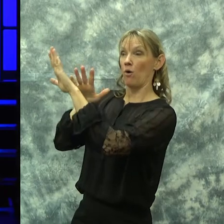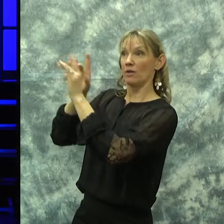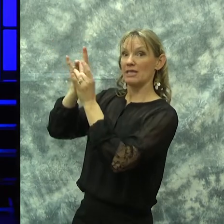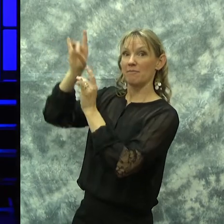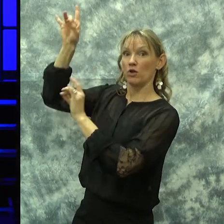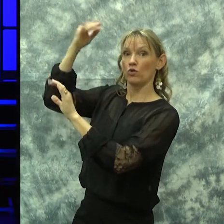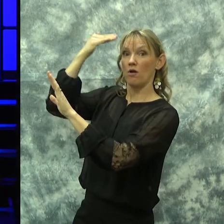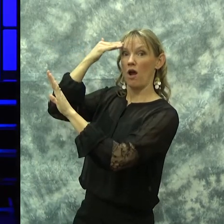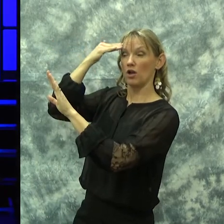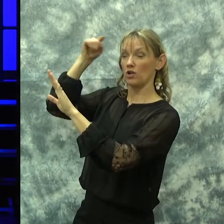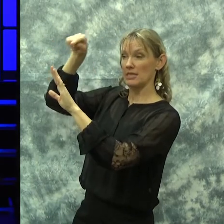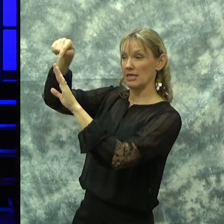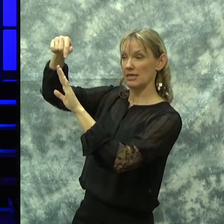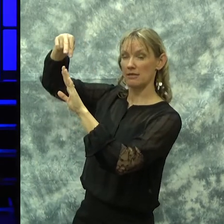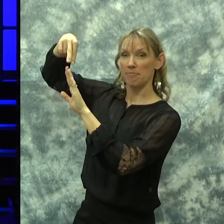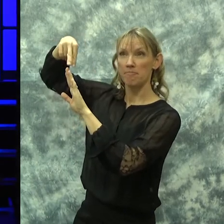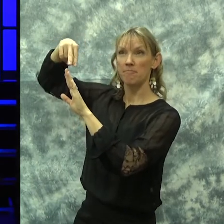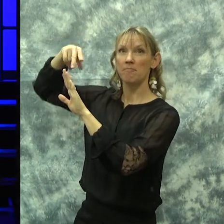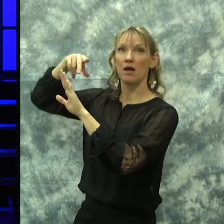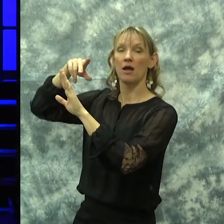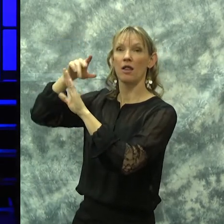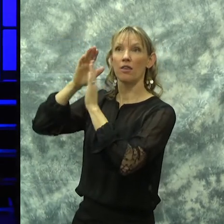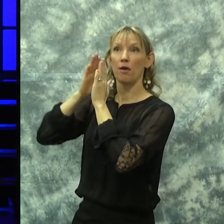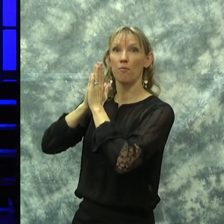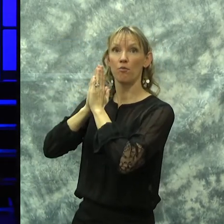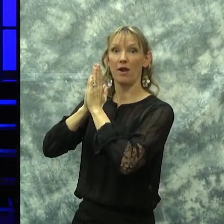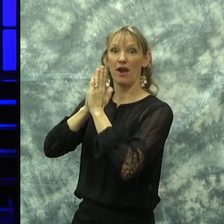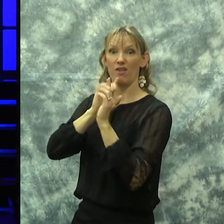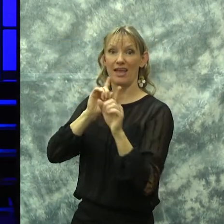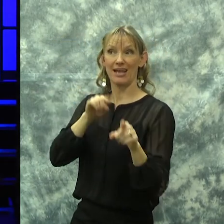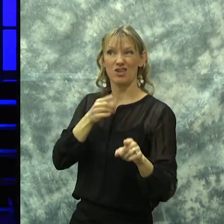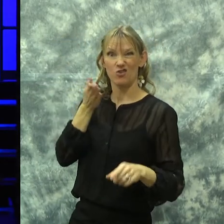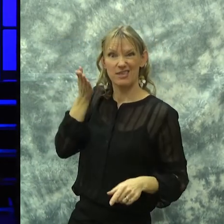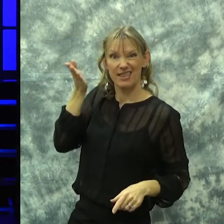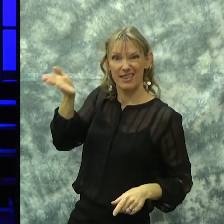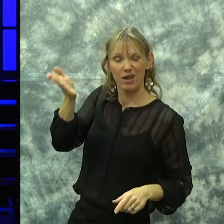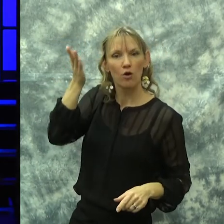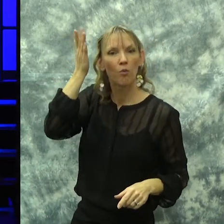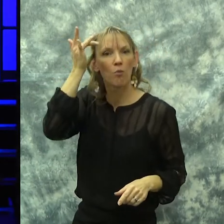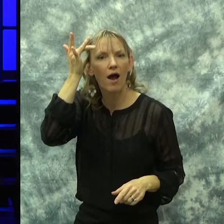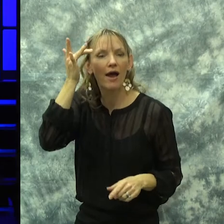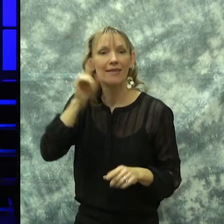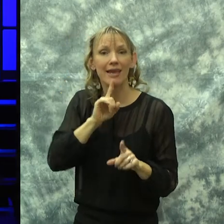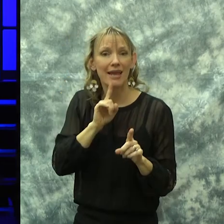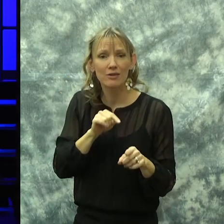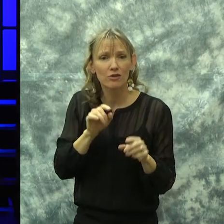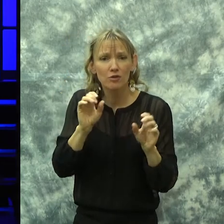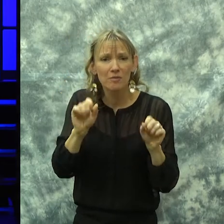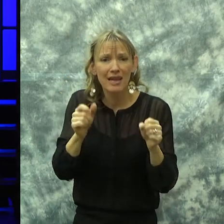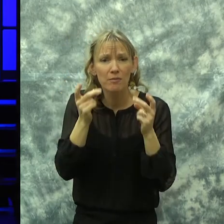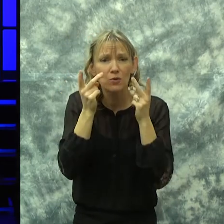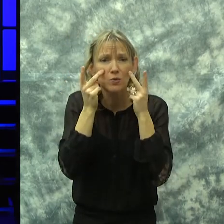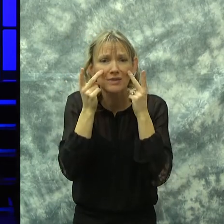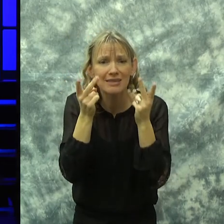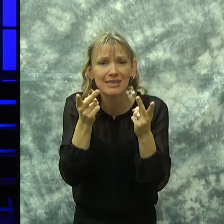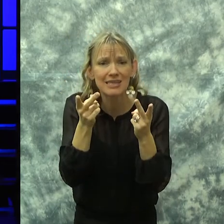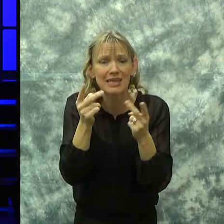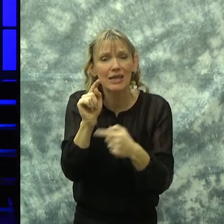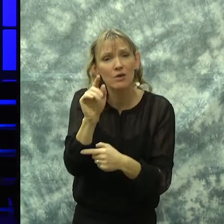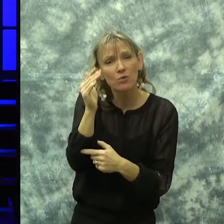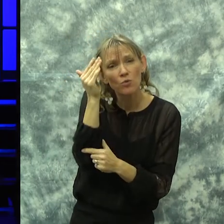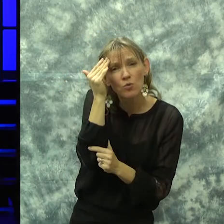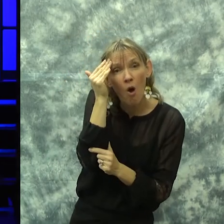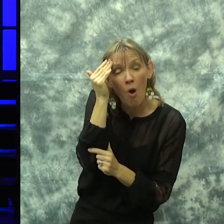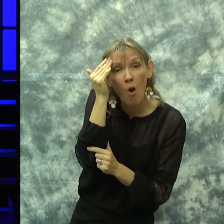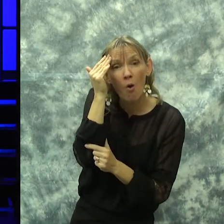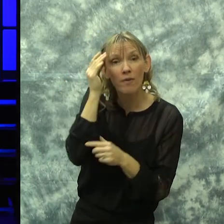spiritual consciousness, that the answer to the prayer is right there, because the answer is to be able to see. It's be able to know.